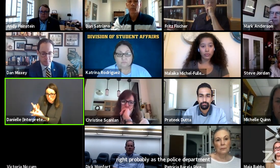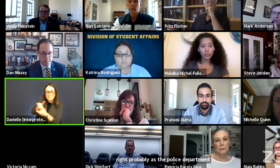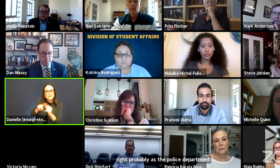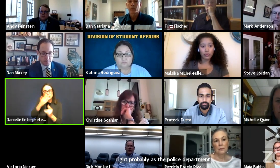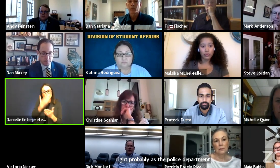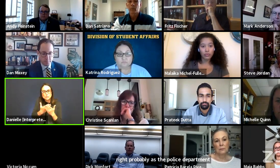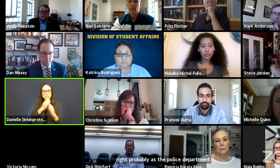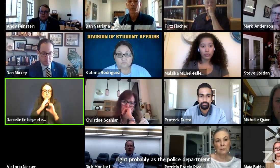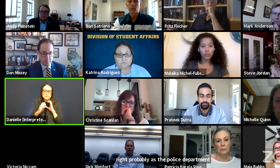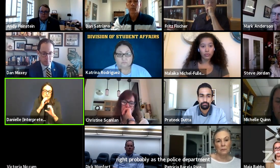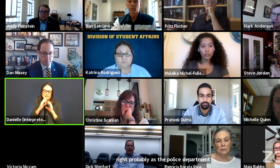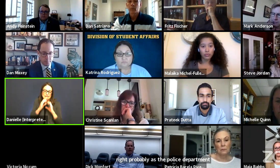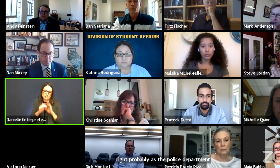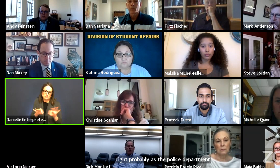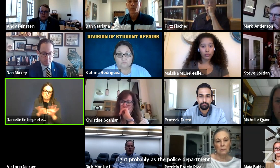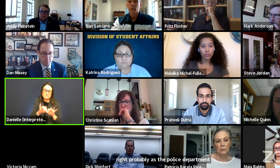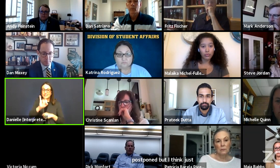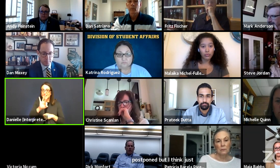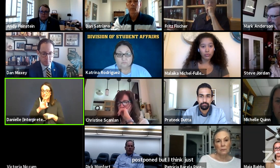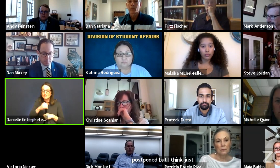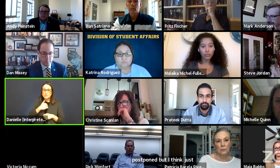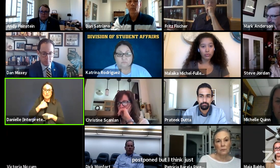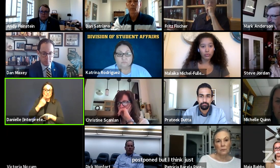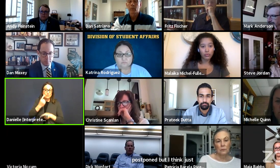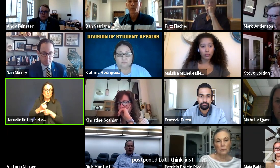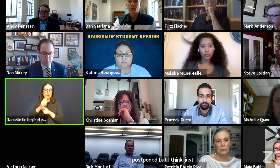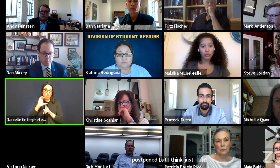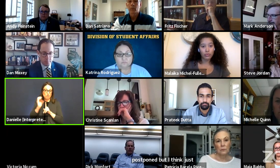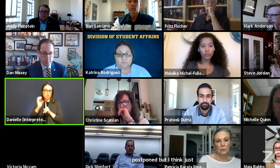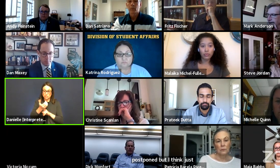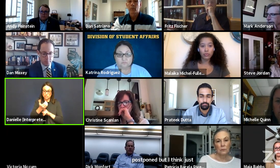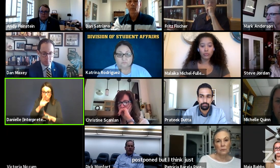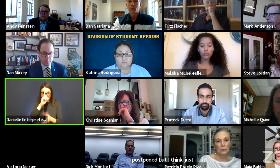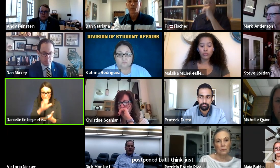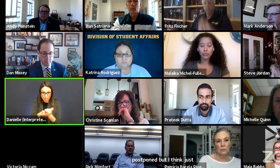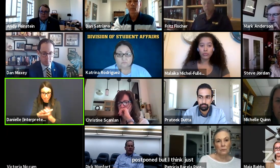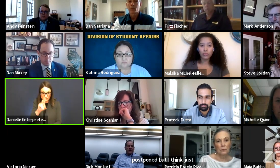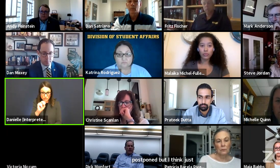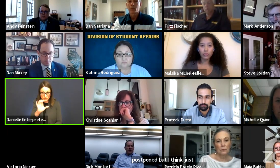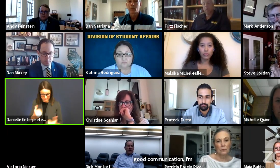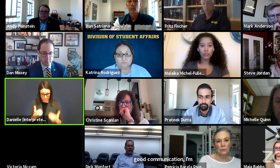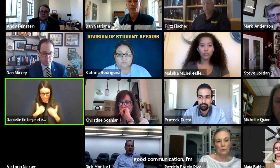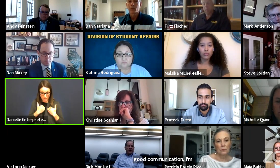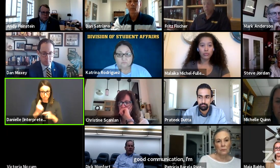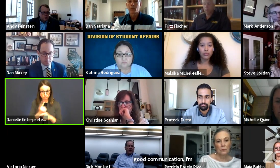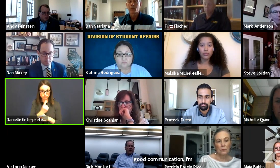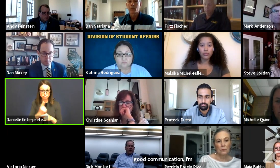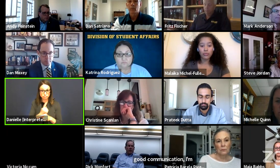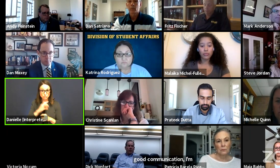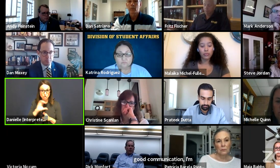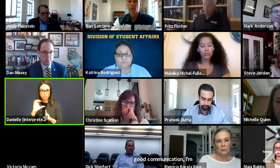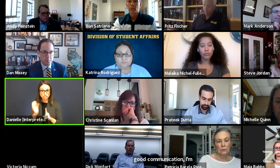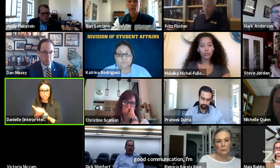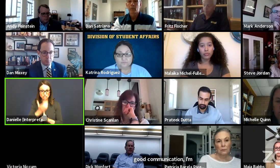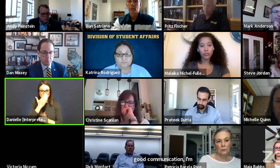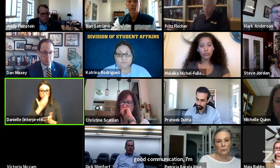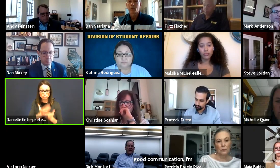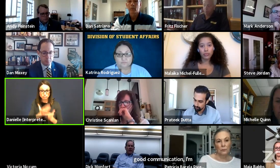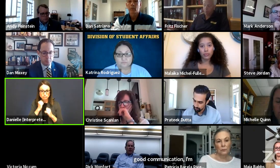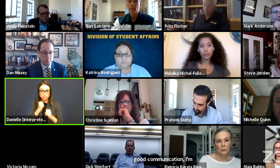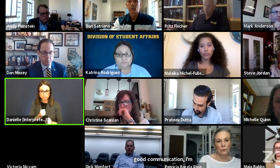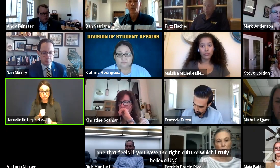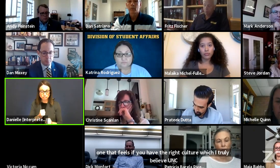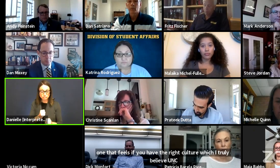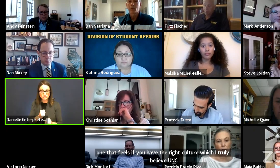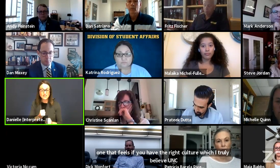one that feels that if you have the right culture, which I truly believe UNC does, that you know,